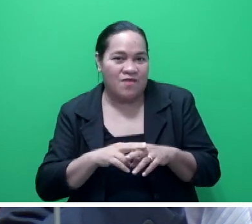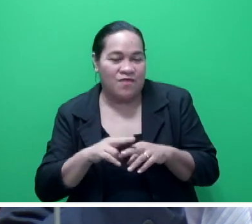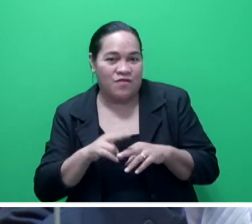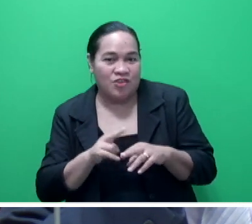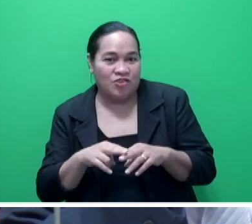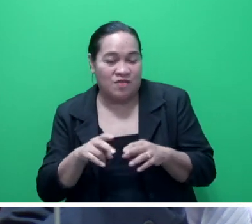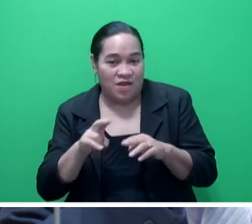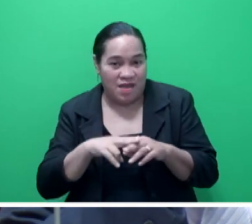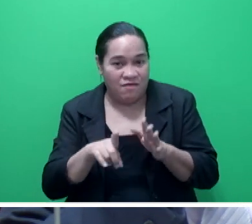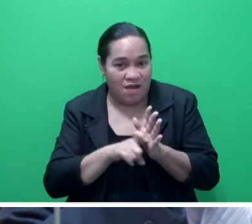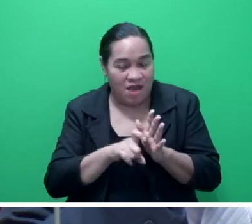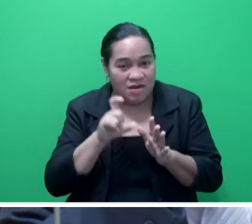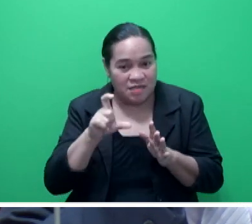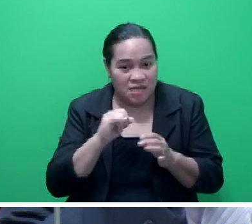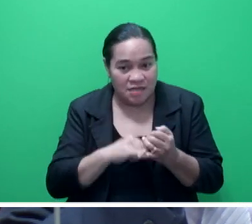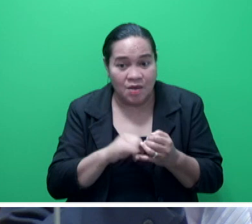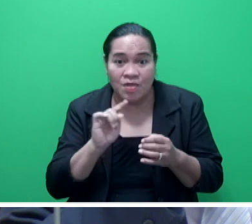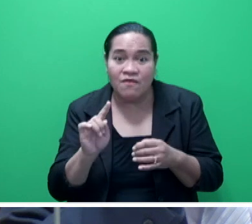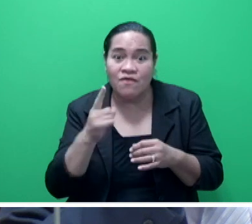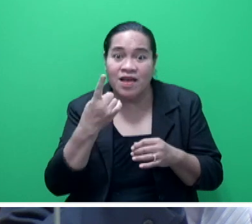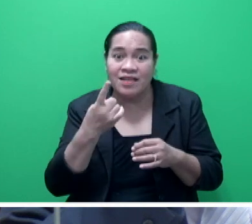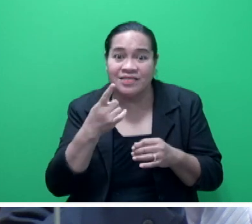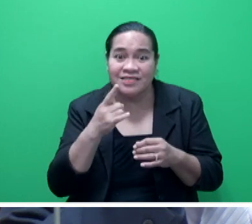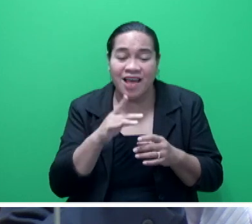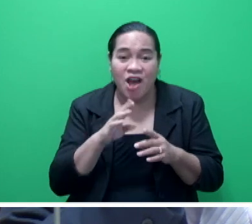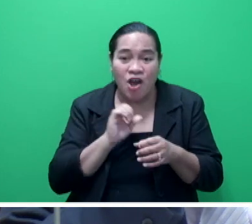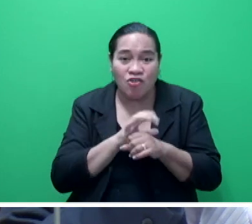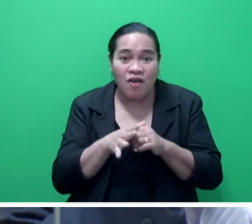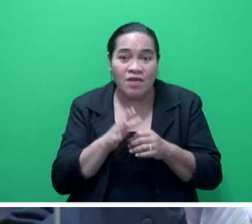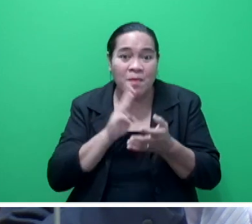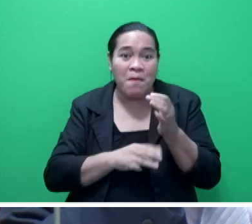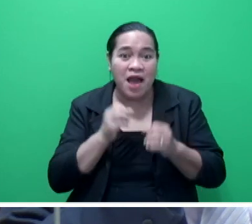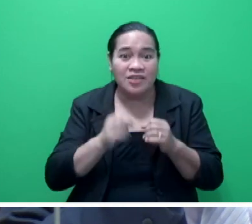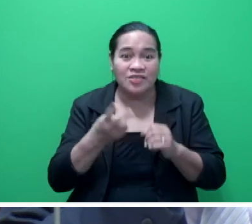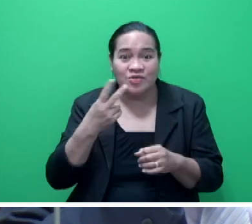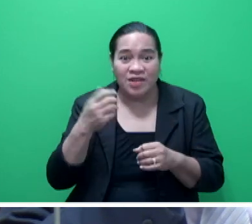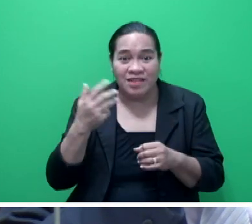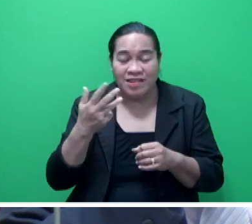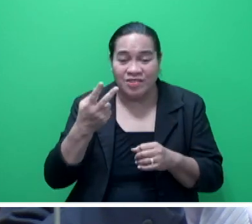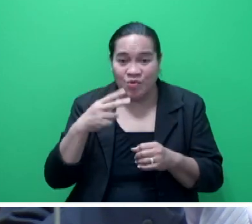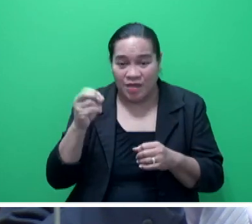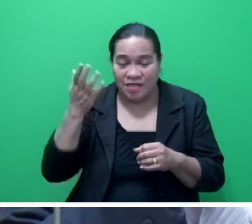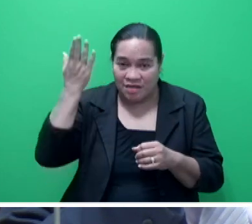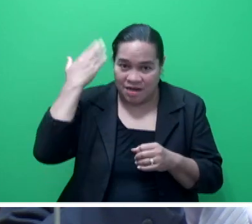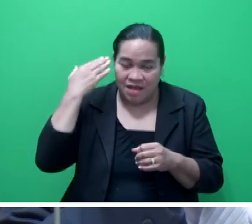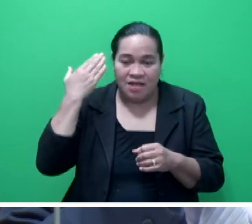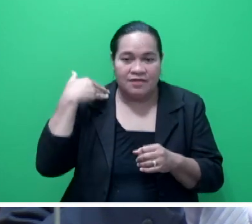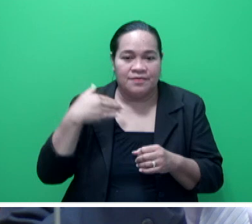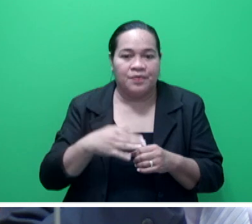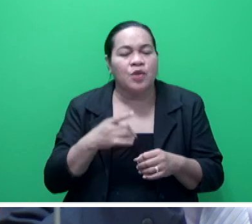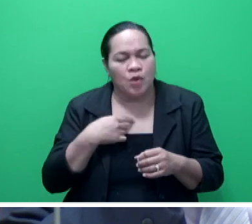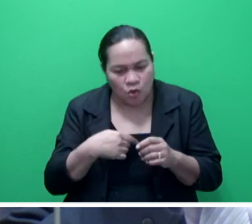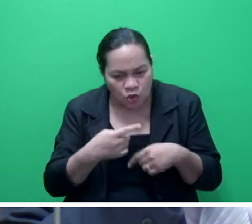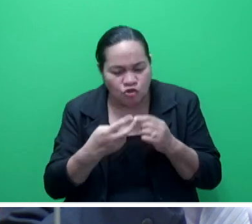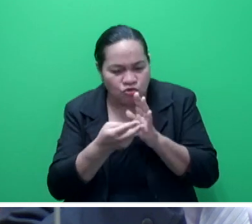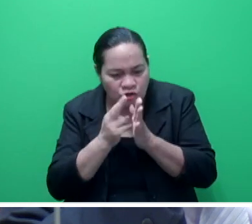since Fiji's first COVID-19 case in March 2020. We constantly review also, Honourable Speaker, and update